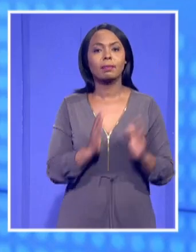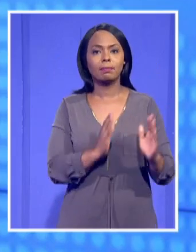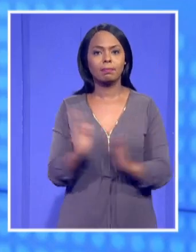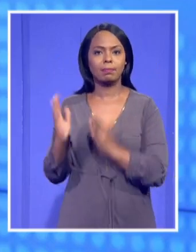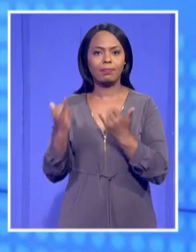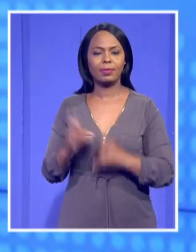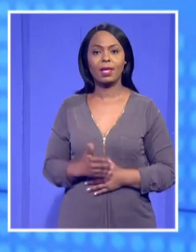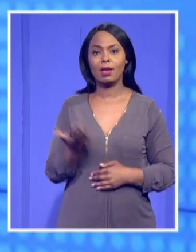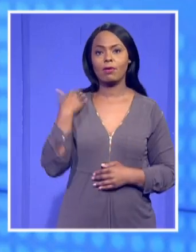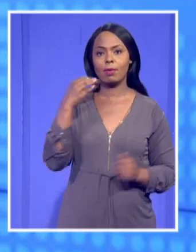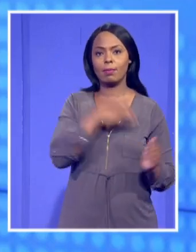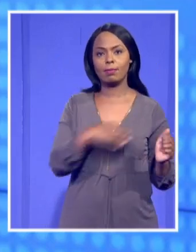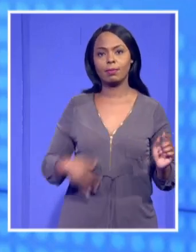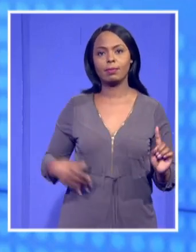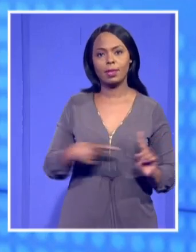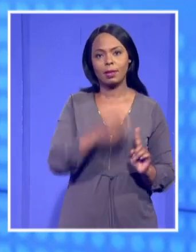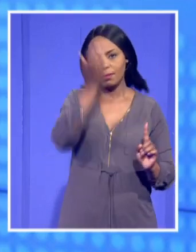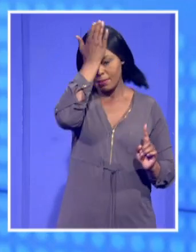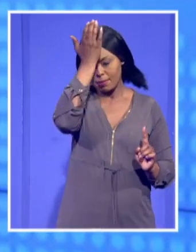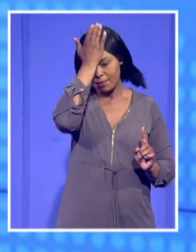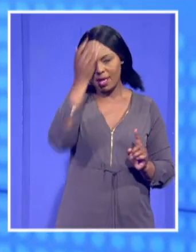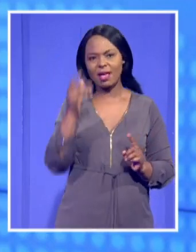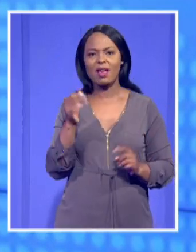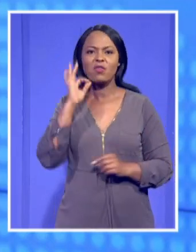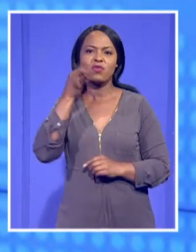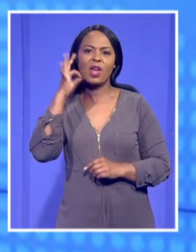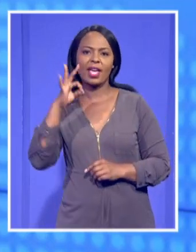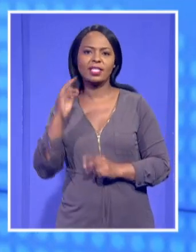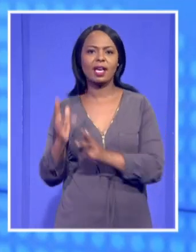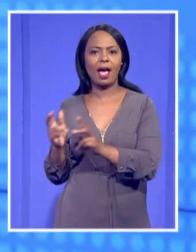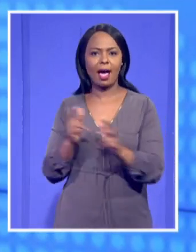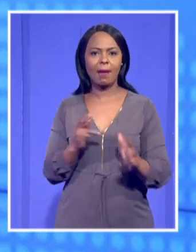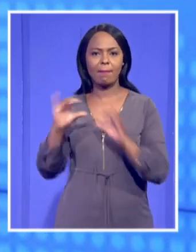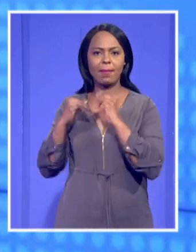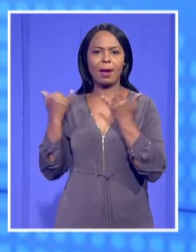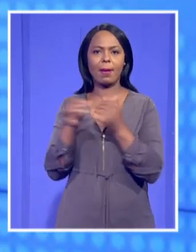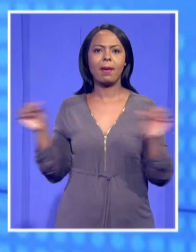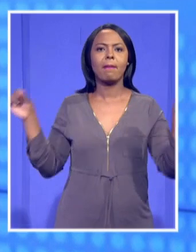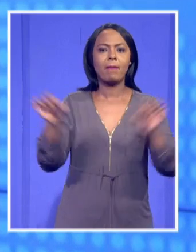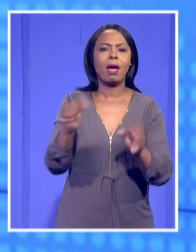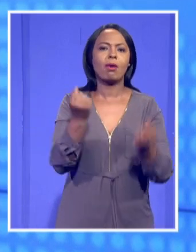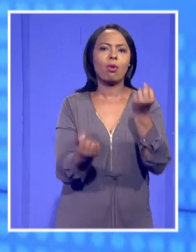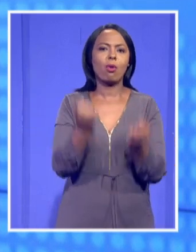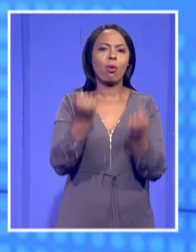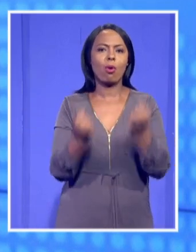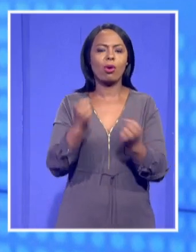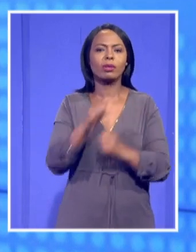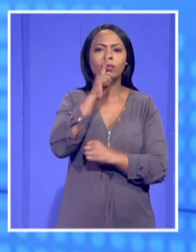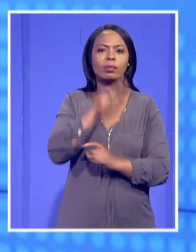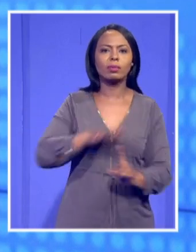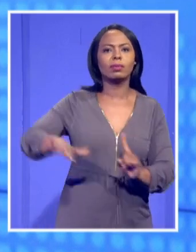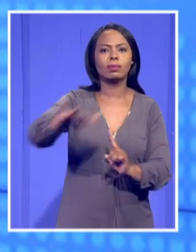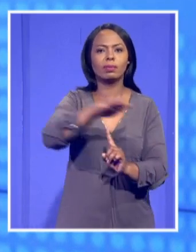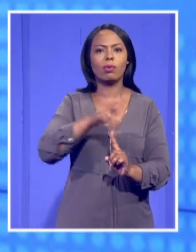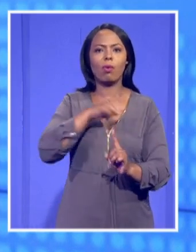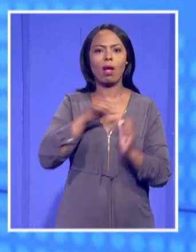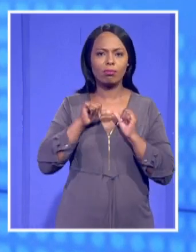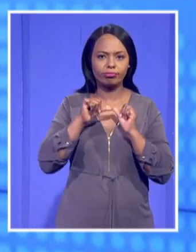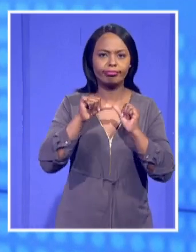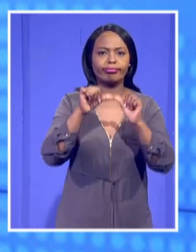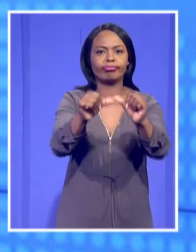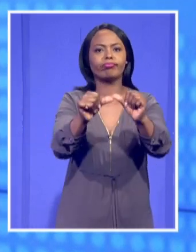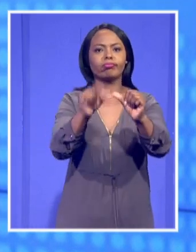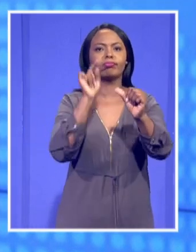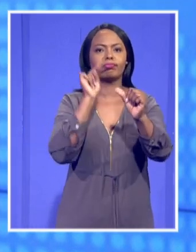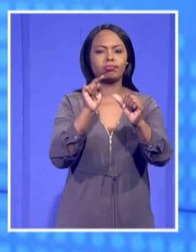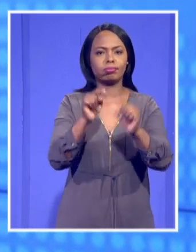Former President Jacob Zuma and French arms company Thales are heading back to the Pietermaritzburg High Court for the continuation